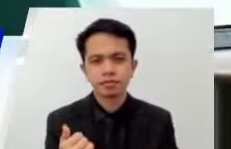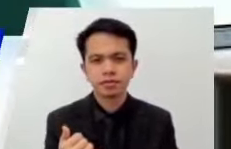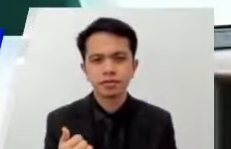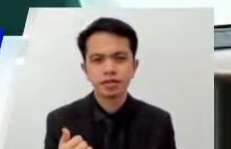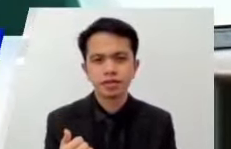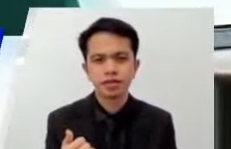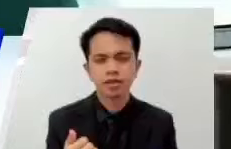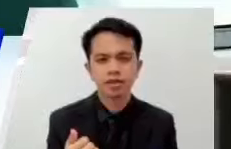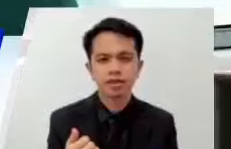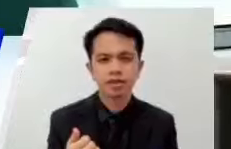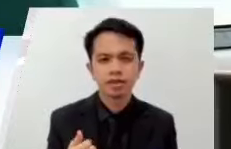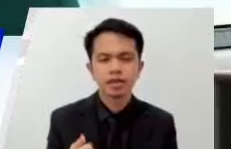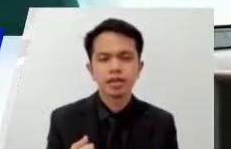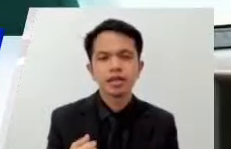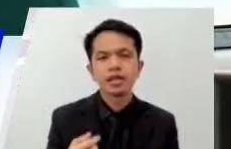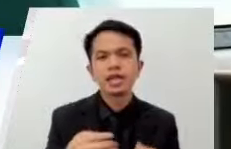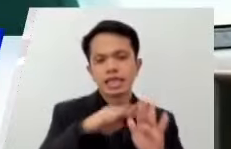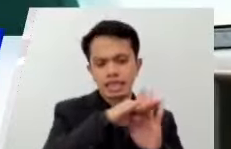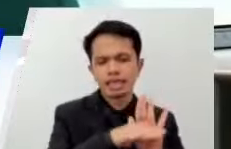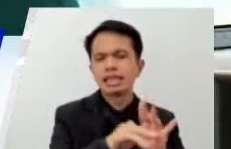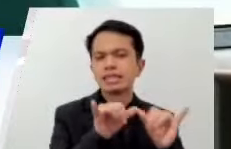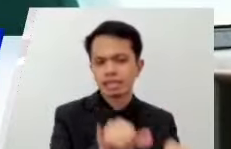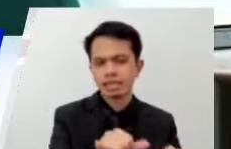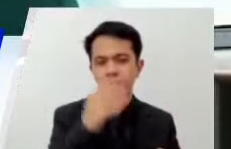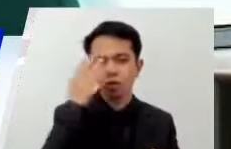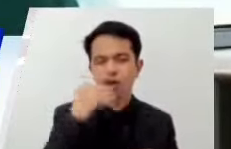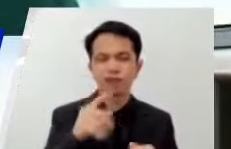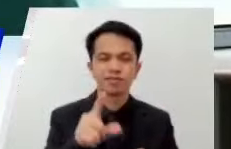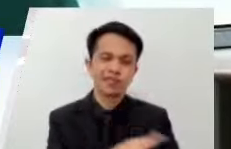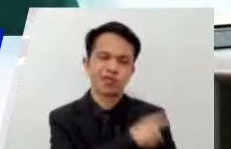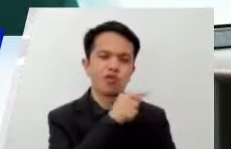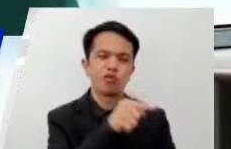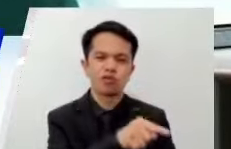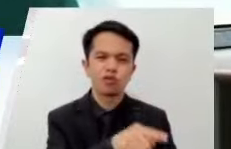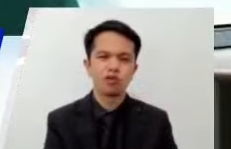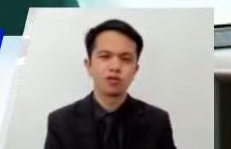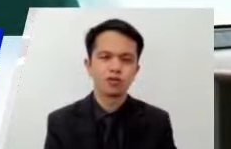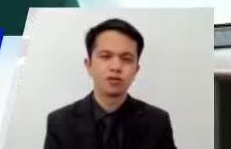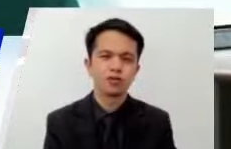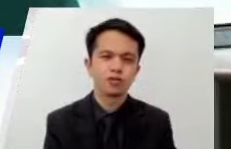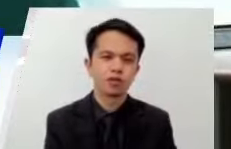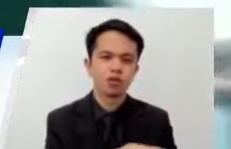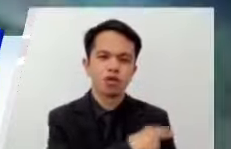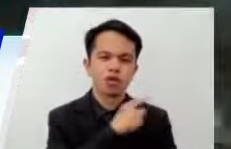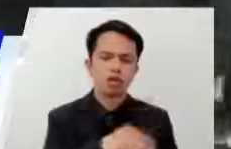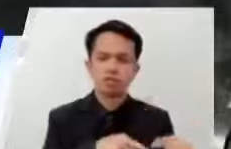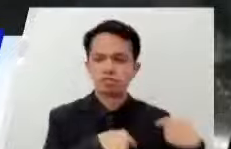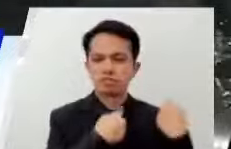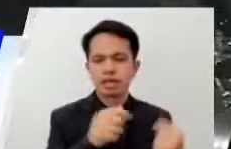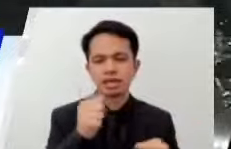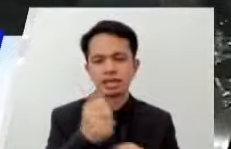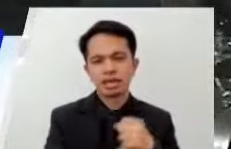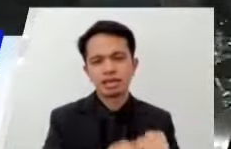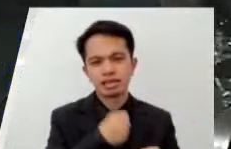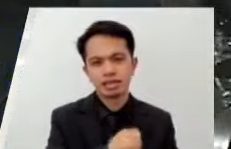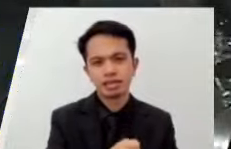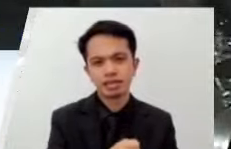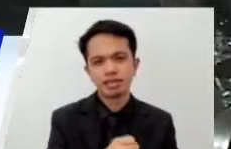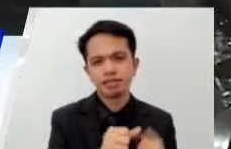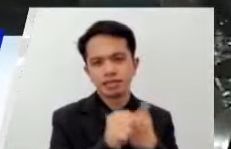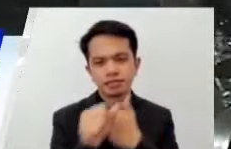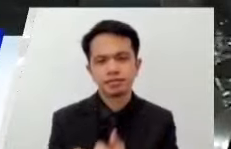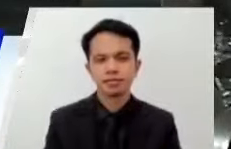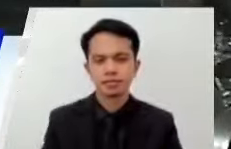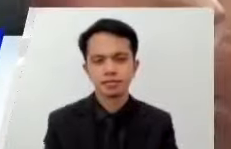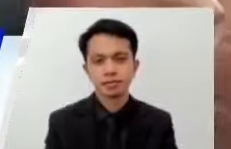poverty threshold natin kasi medyo matagal na rin, more than a decade na yon since it was set. Inaasahan naman ng Bangko Sentral